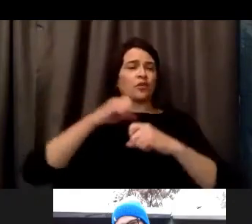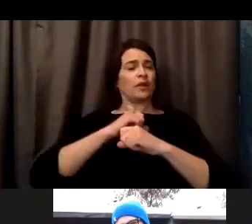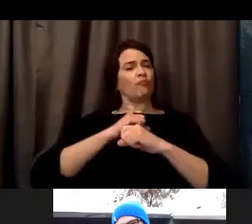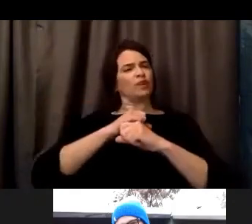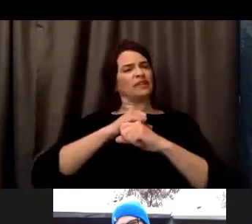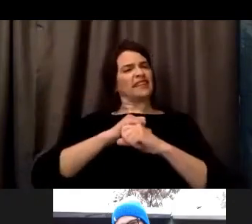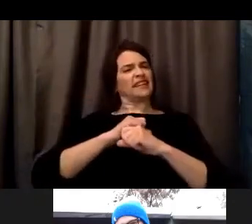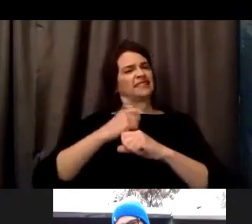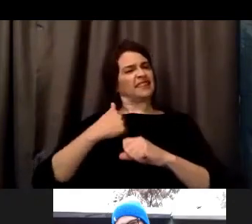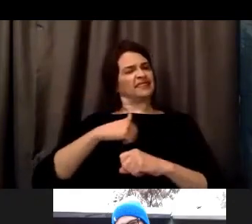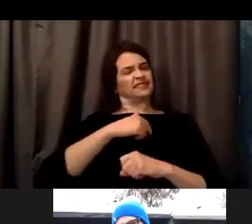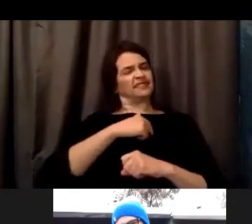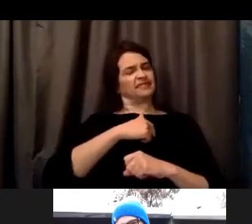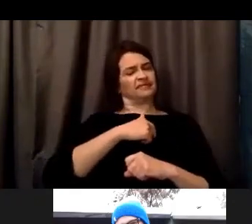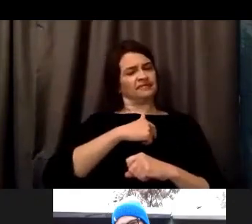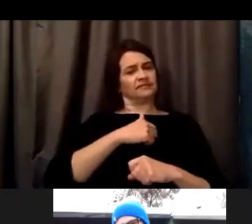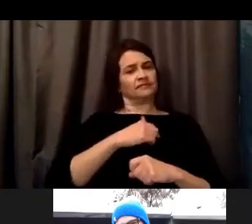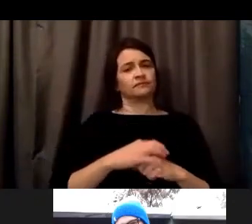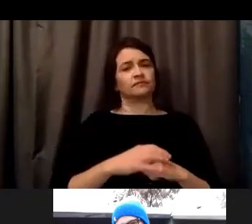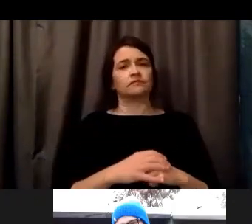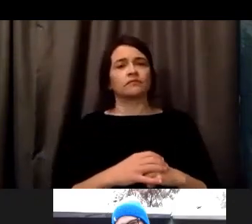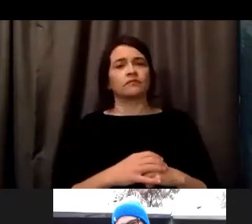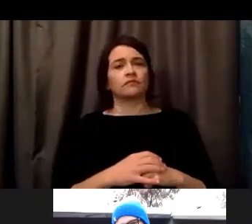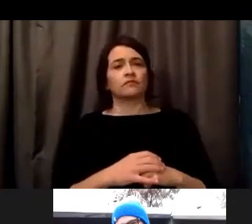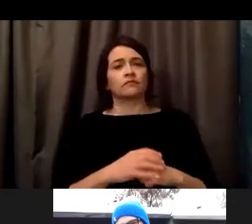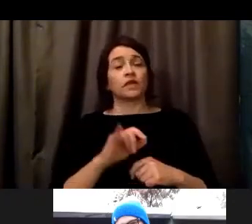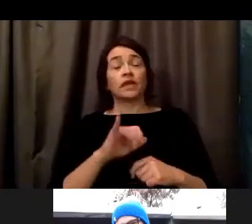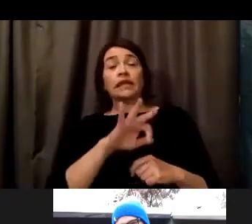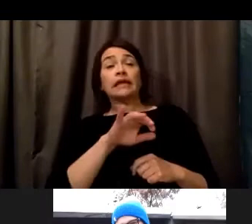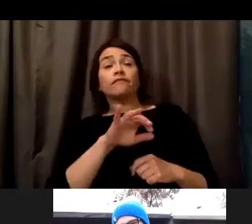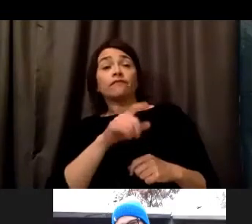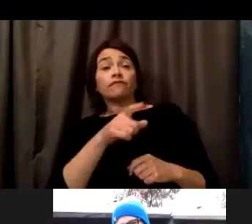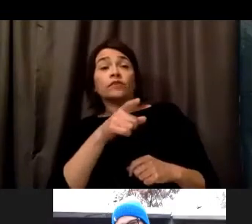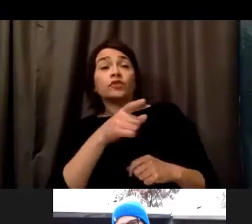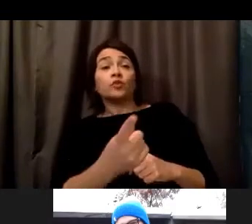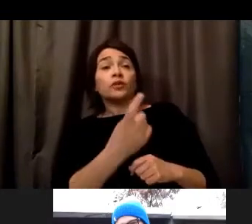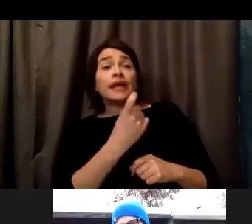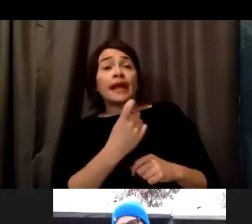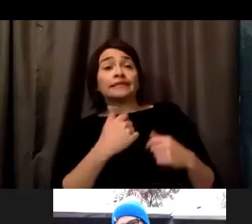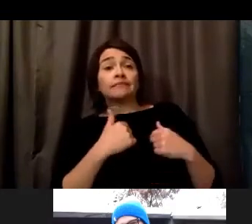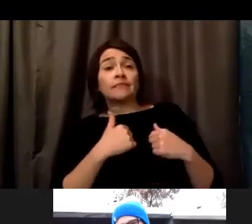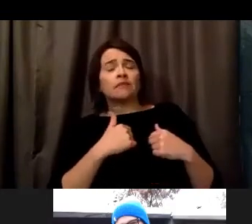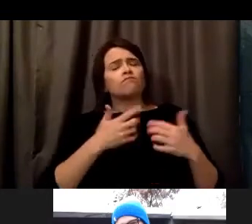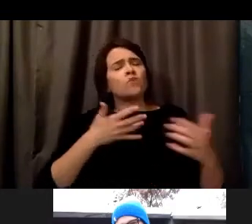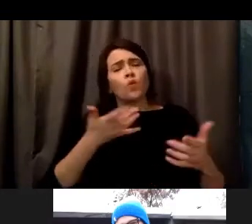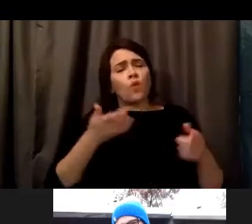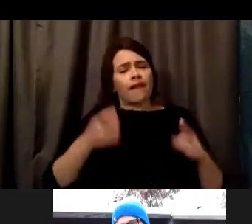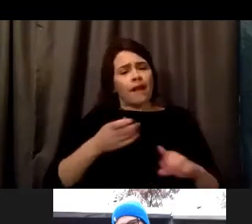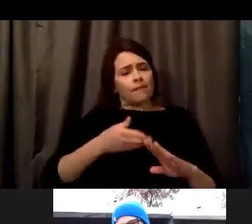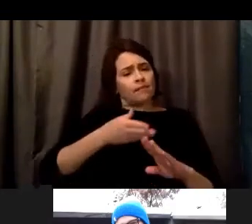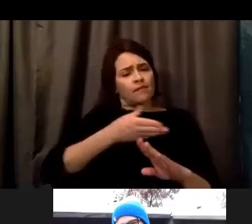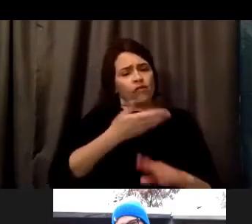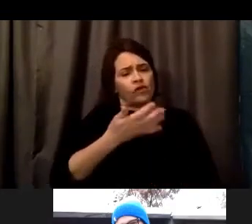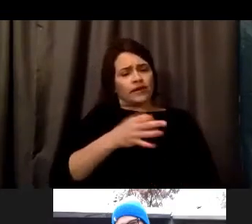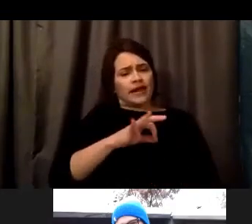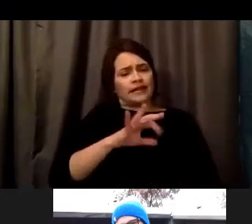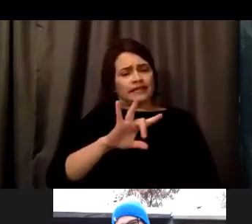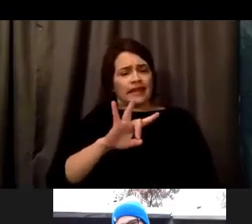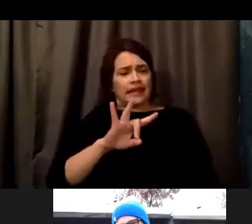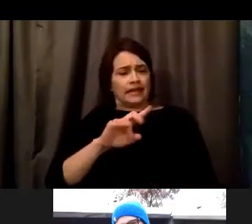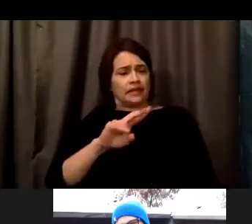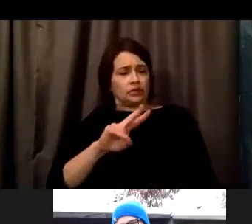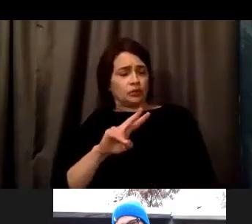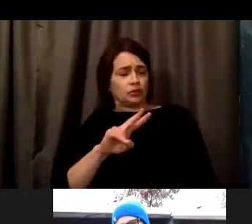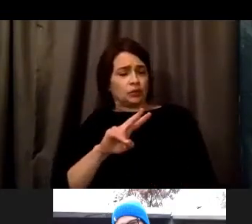in detail if I could describe what happened before 1982, I can probably write